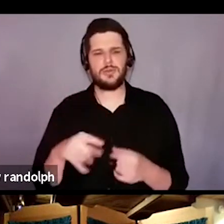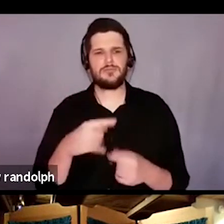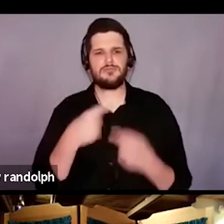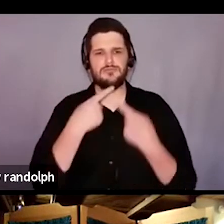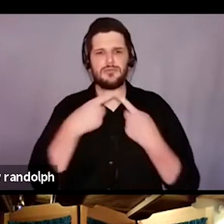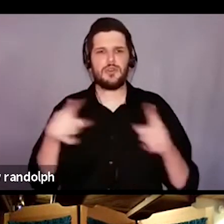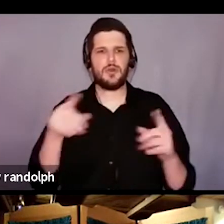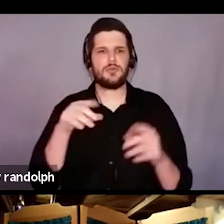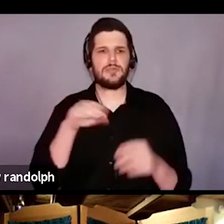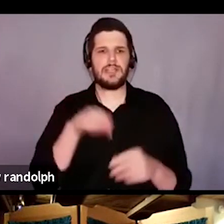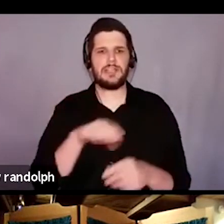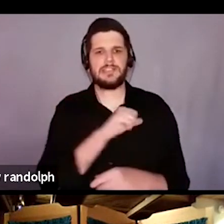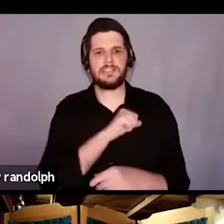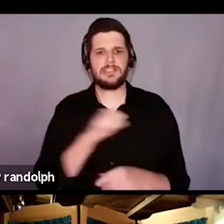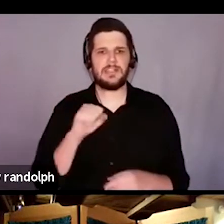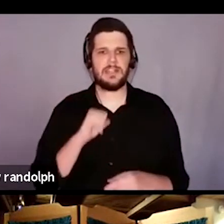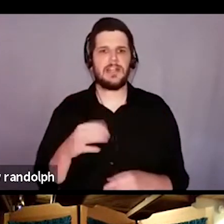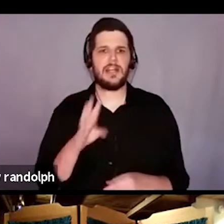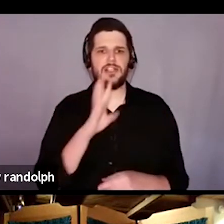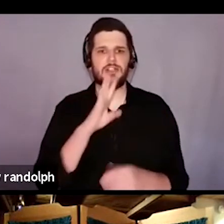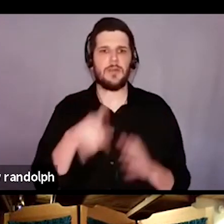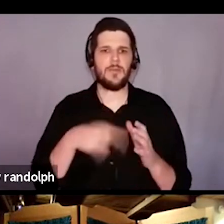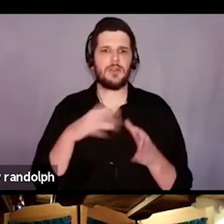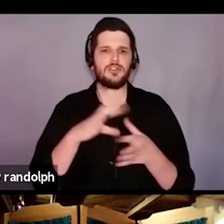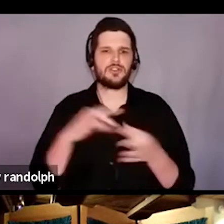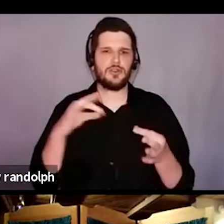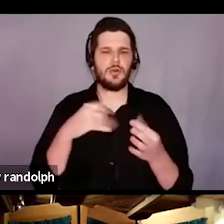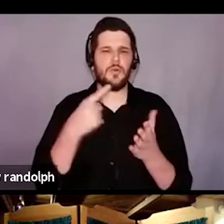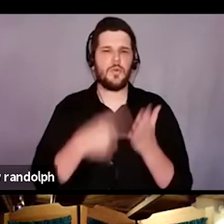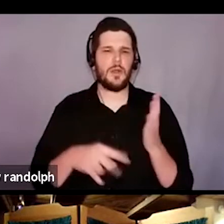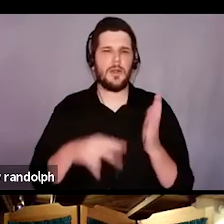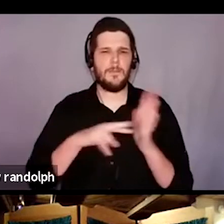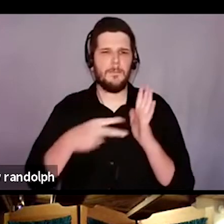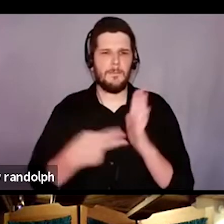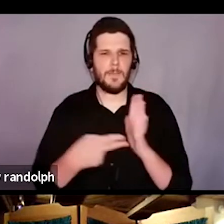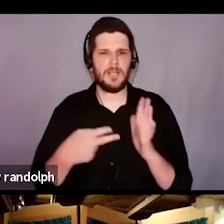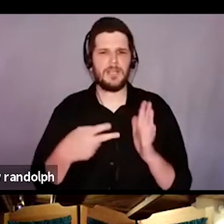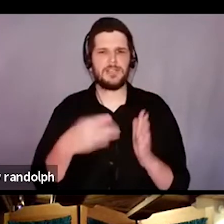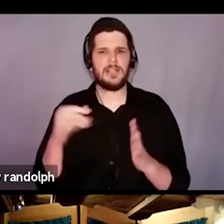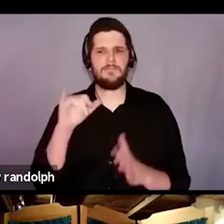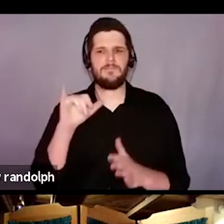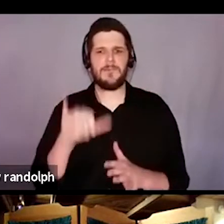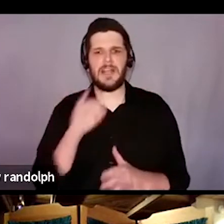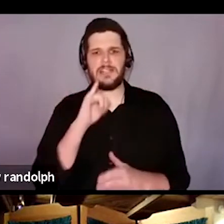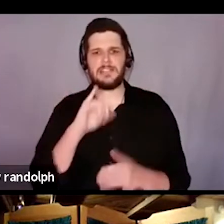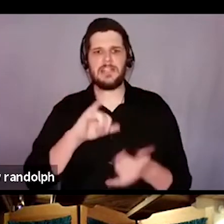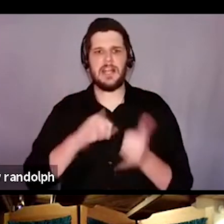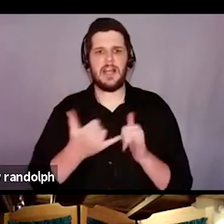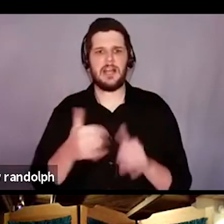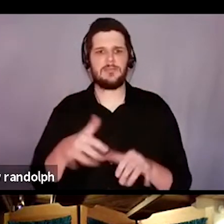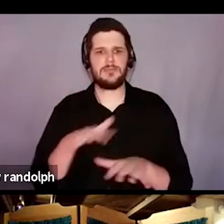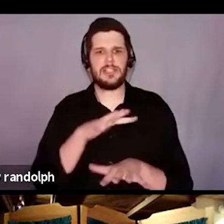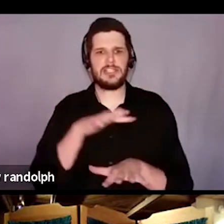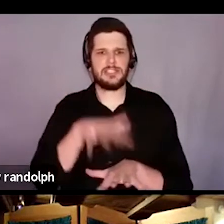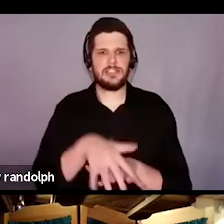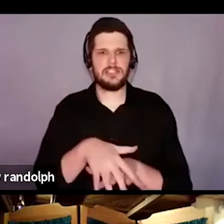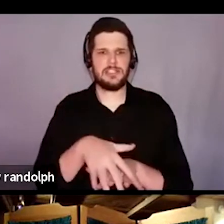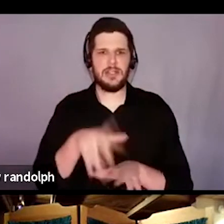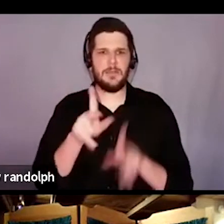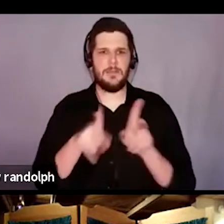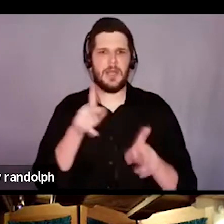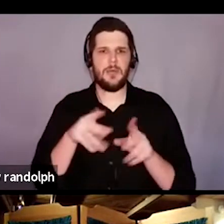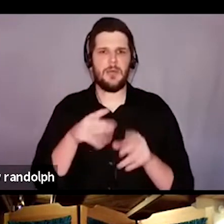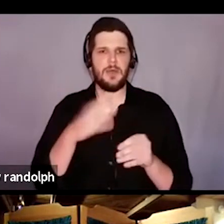Senate, I talk about stories and what it means, and that is how Indigenous people